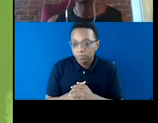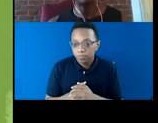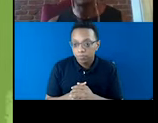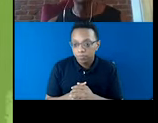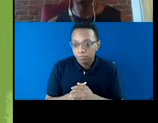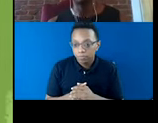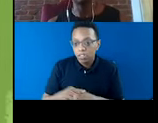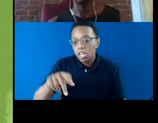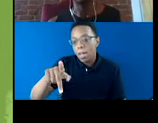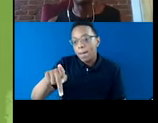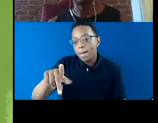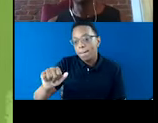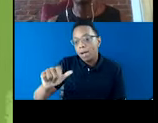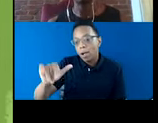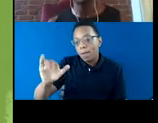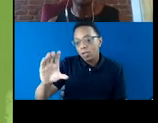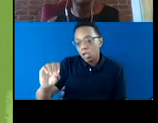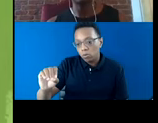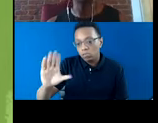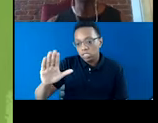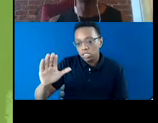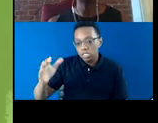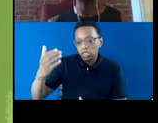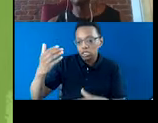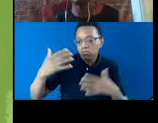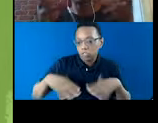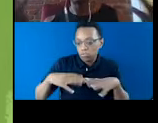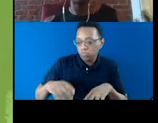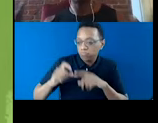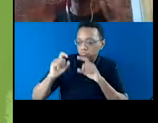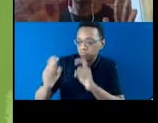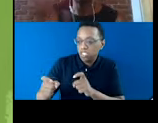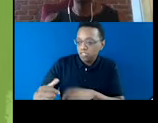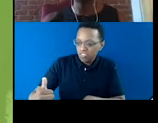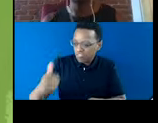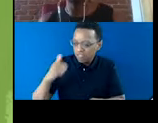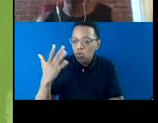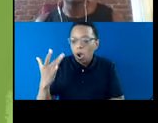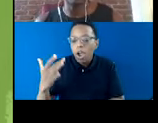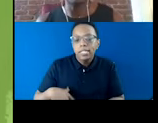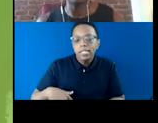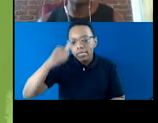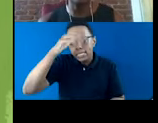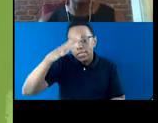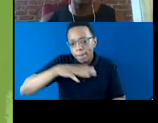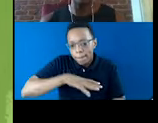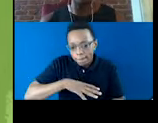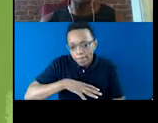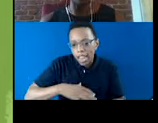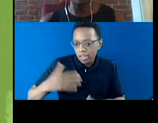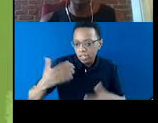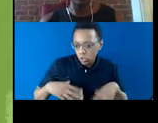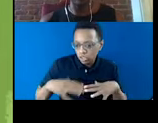he refused to wear any of the clothing that he gave her to wear because it was the clothing for a male slave, right? And so she dressed herself. She dressed in